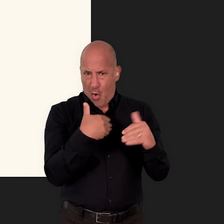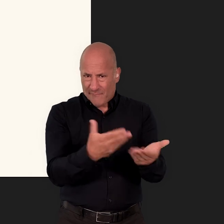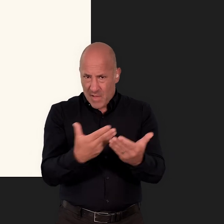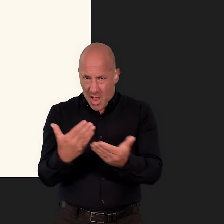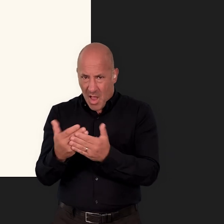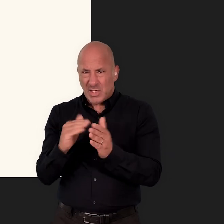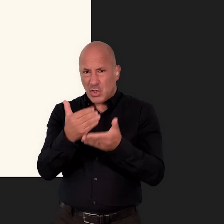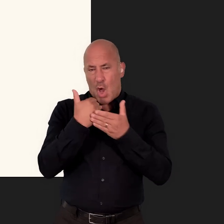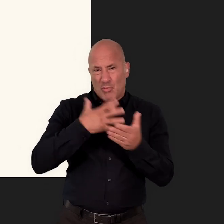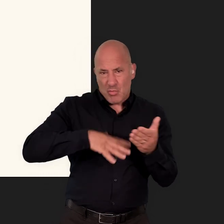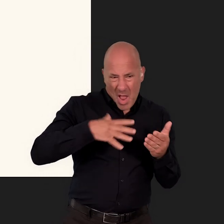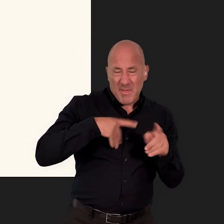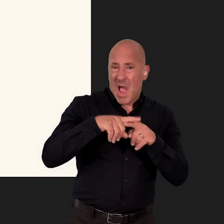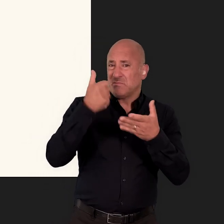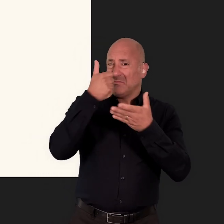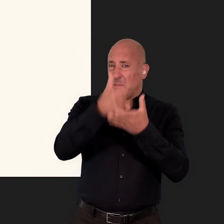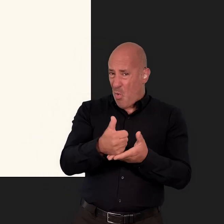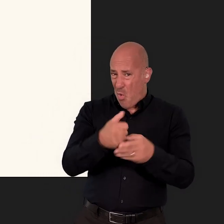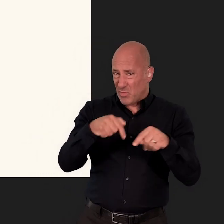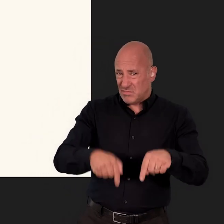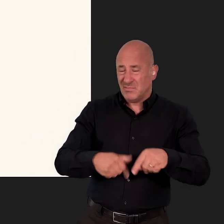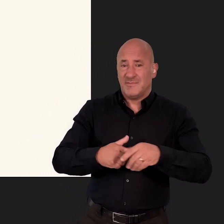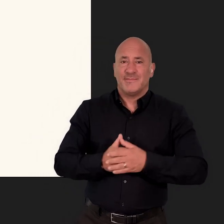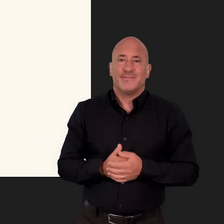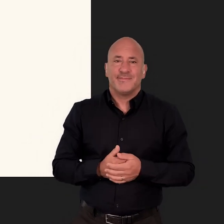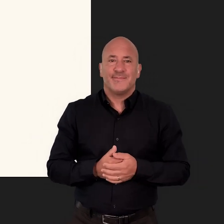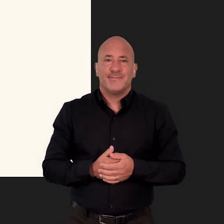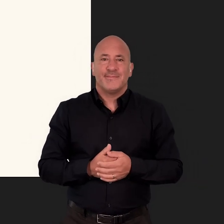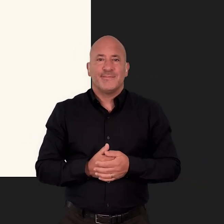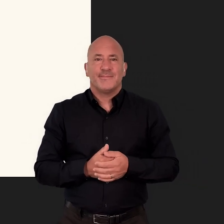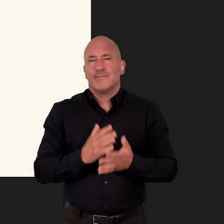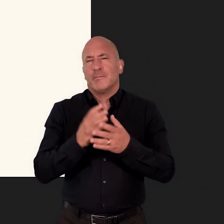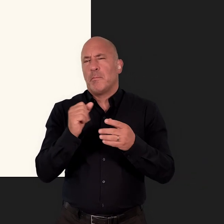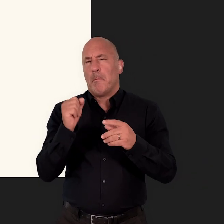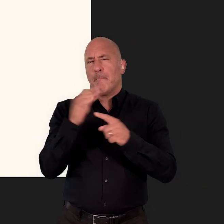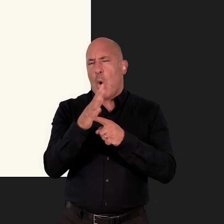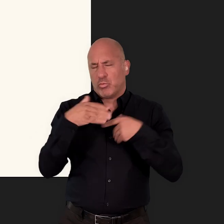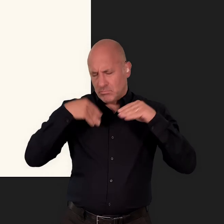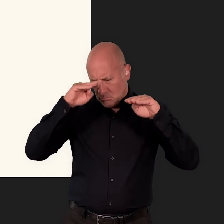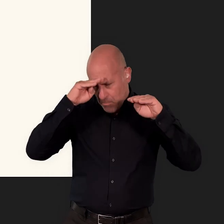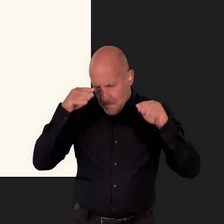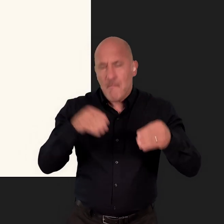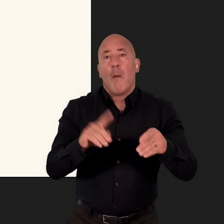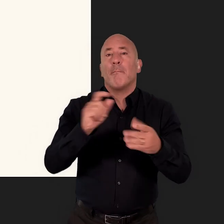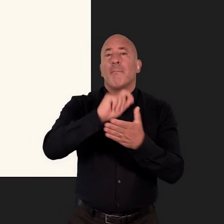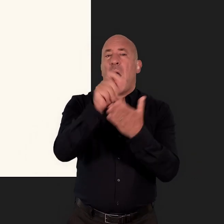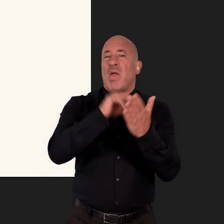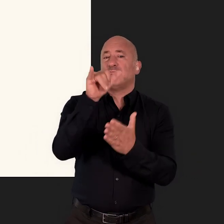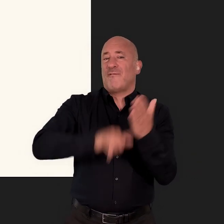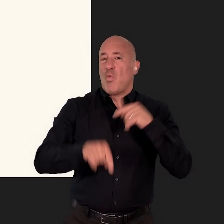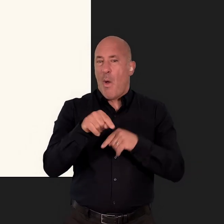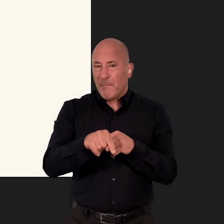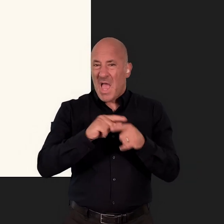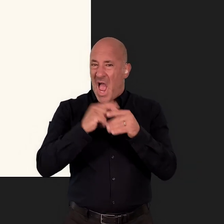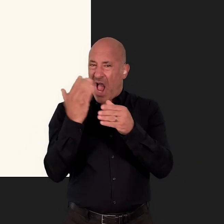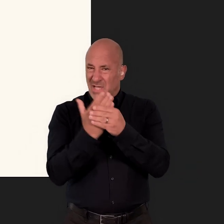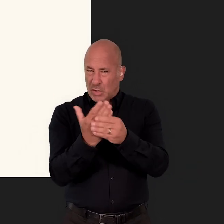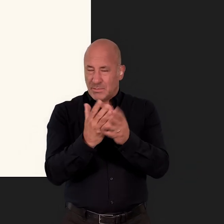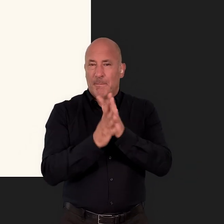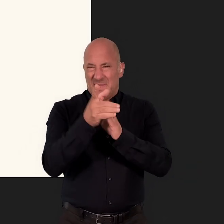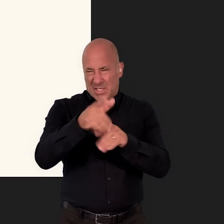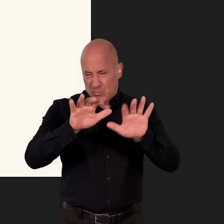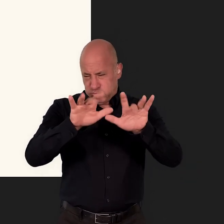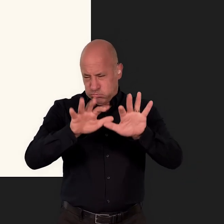and decision making, security requirements and support. We will focus mainly on the application form